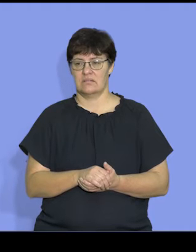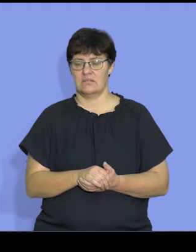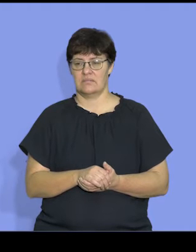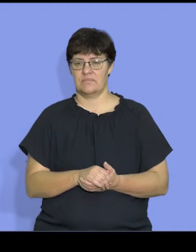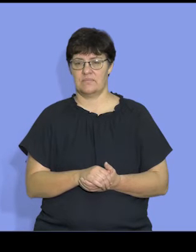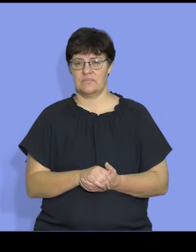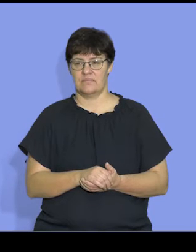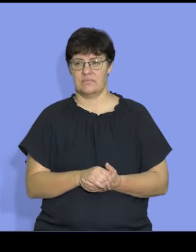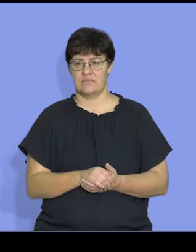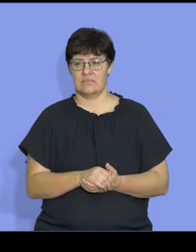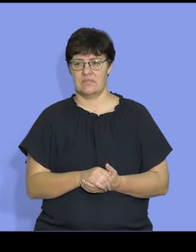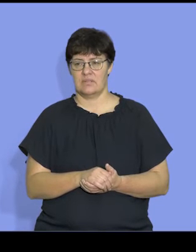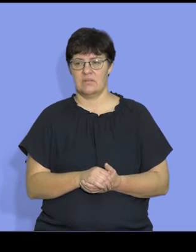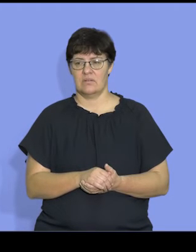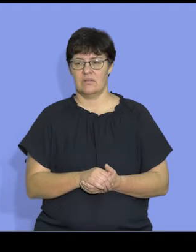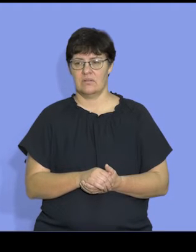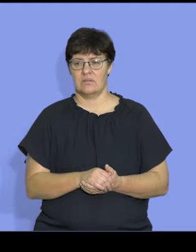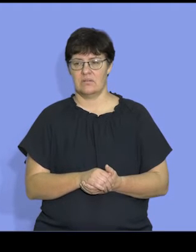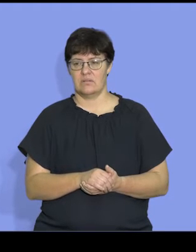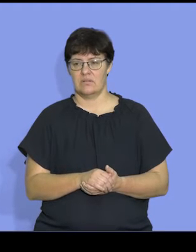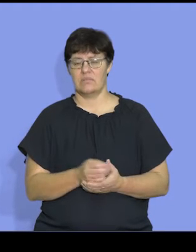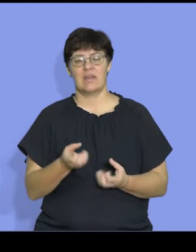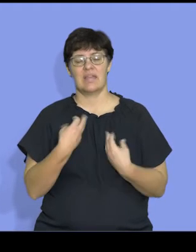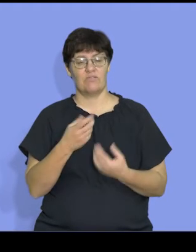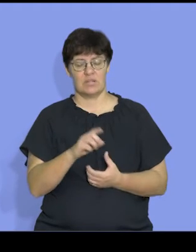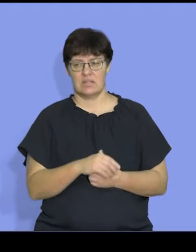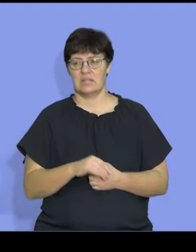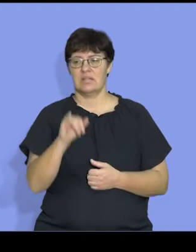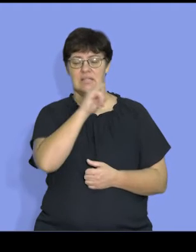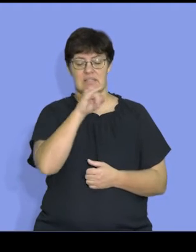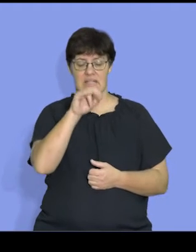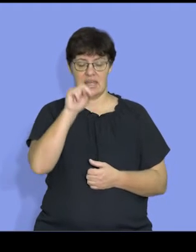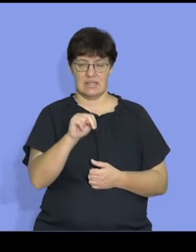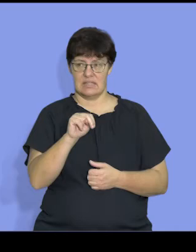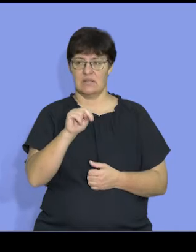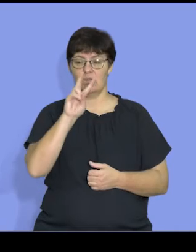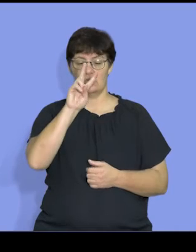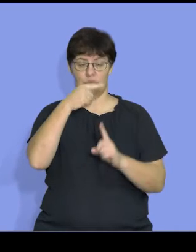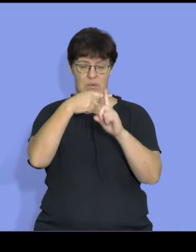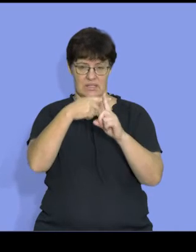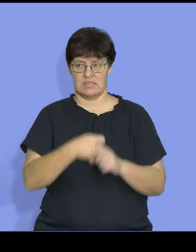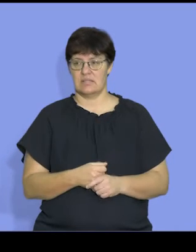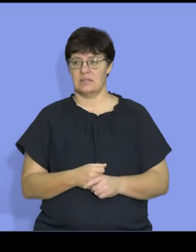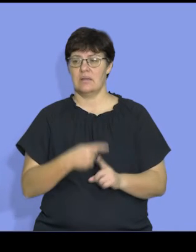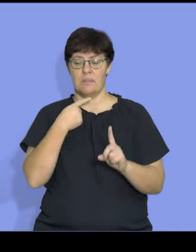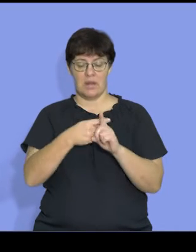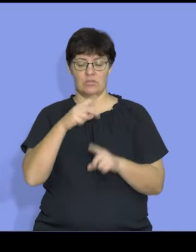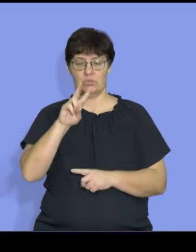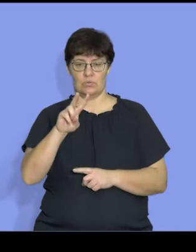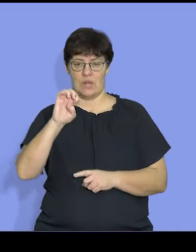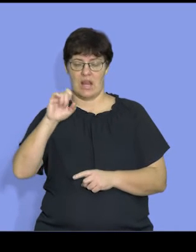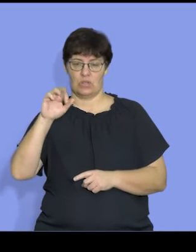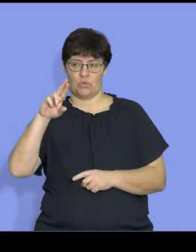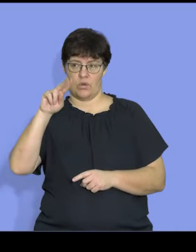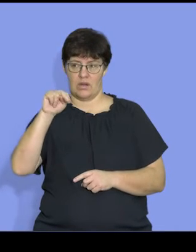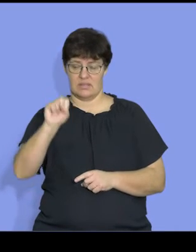This is going to give us zinc 2+, okay, plus 2 electrons, okay? Now, immediately